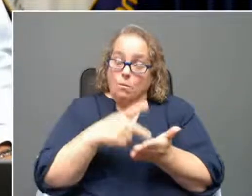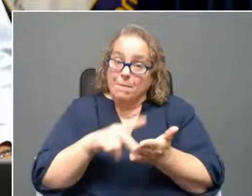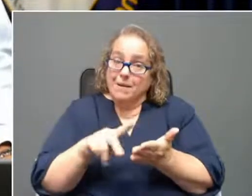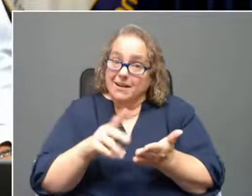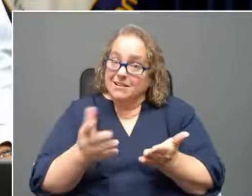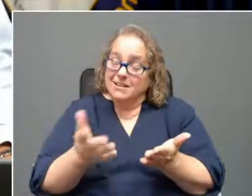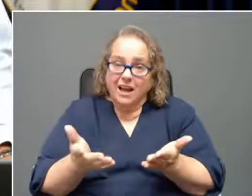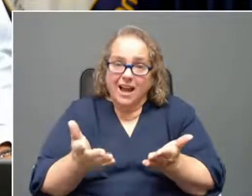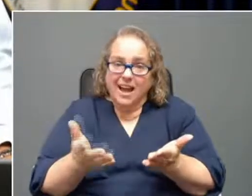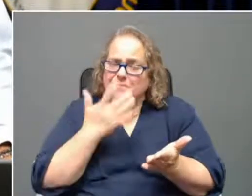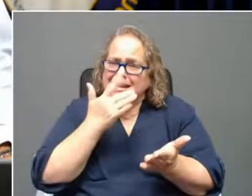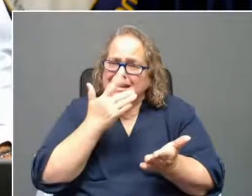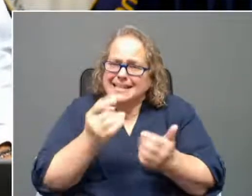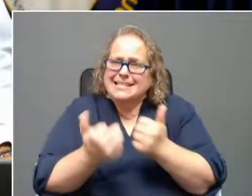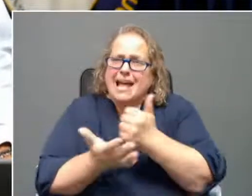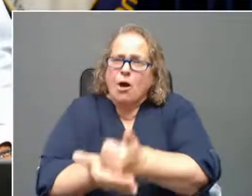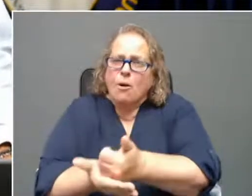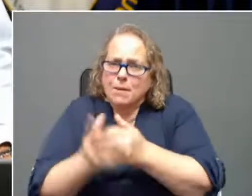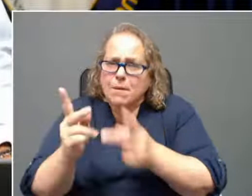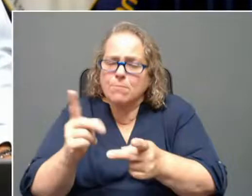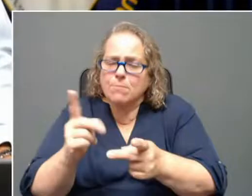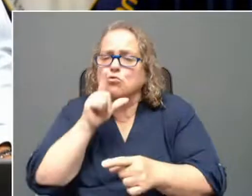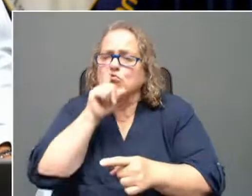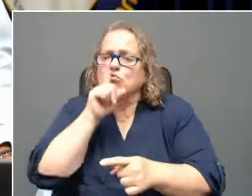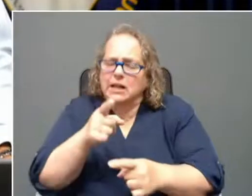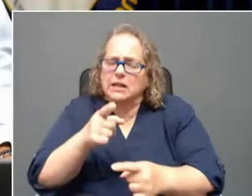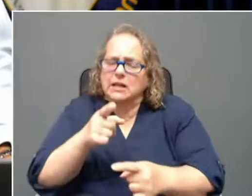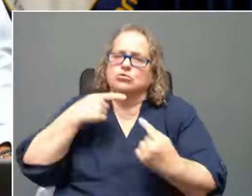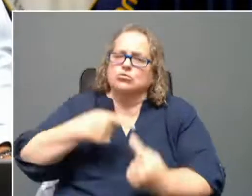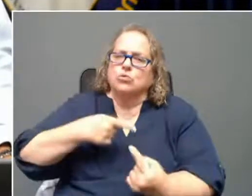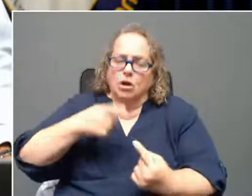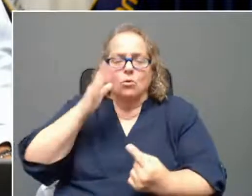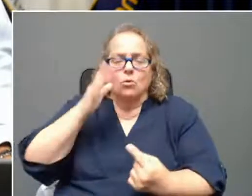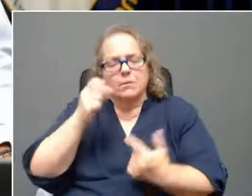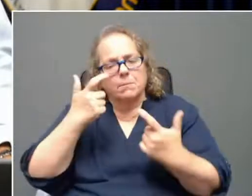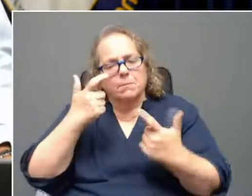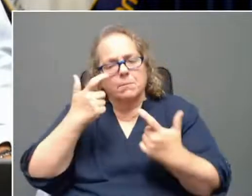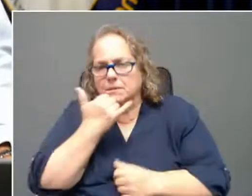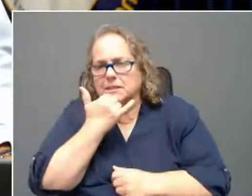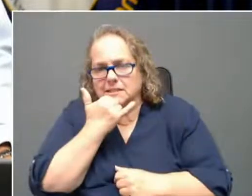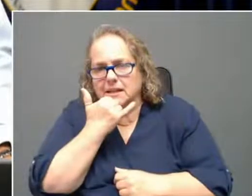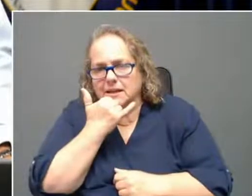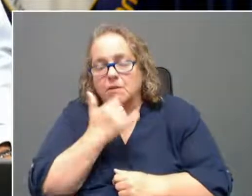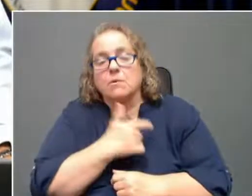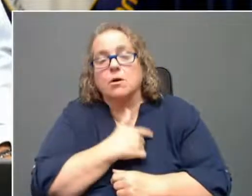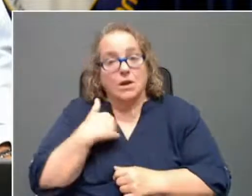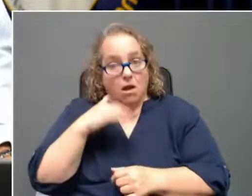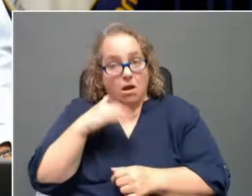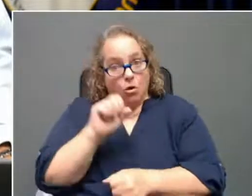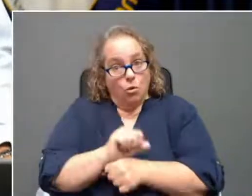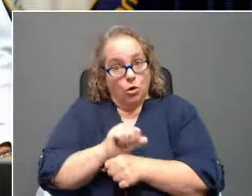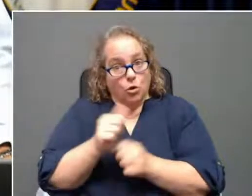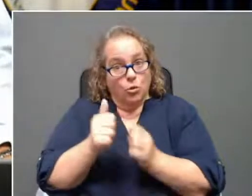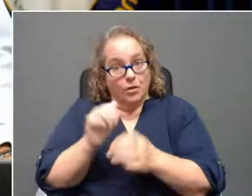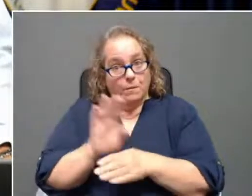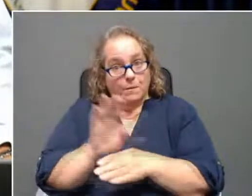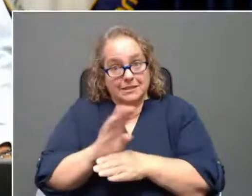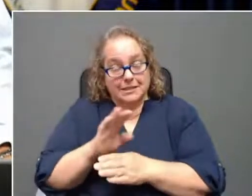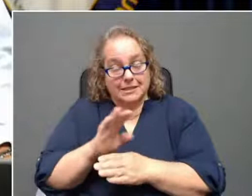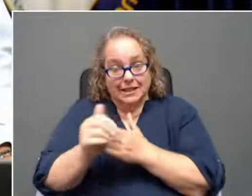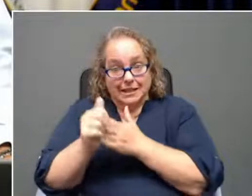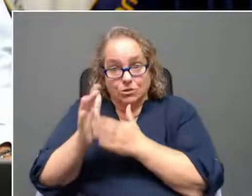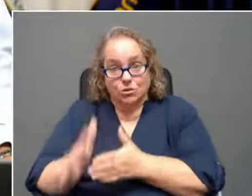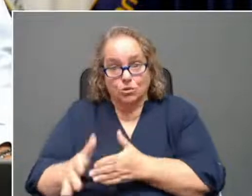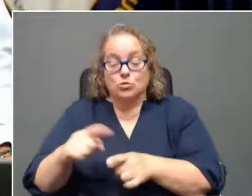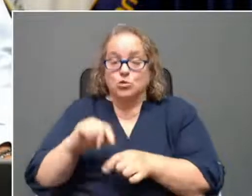really struggling, would be a major mistake. But we are working with business leaders to work through